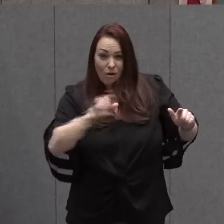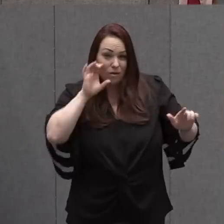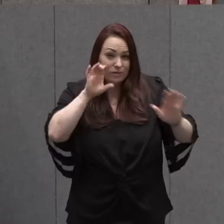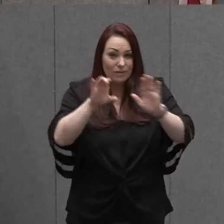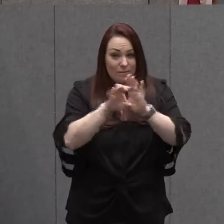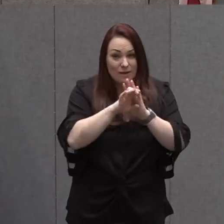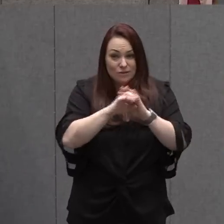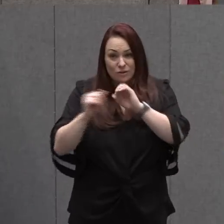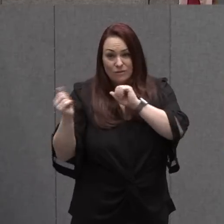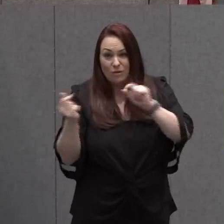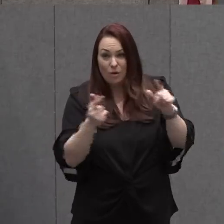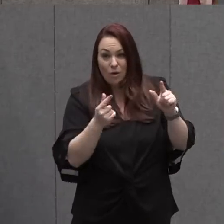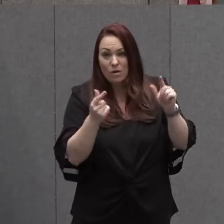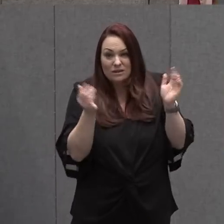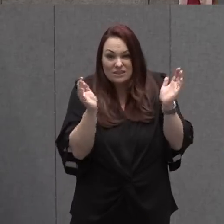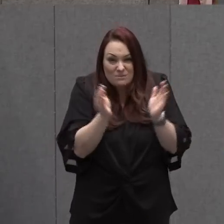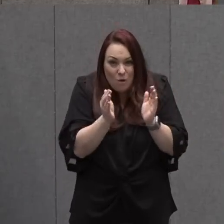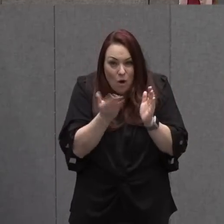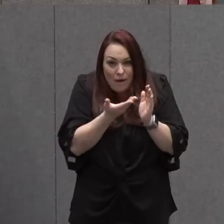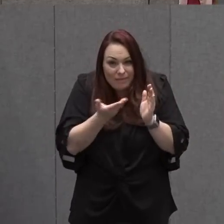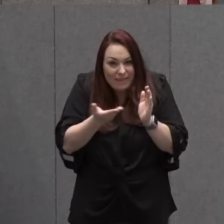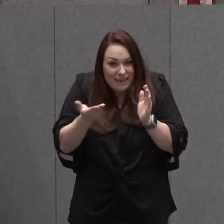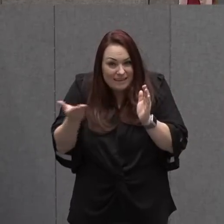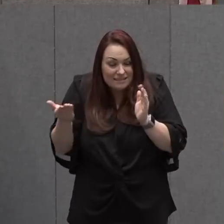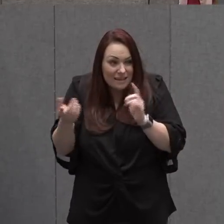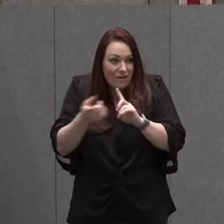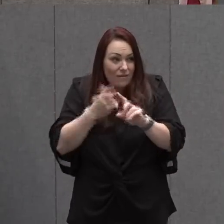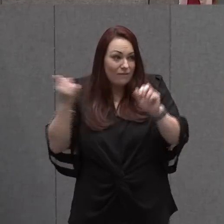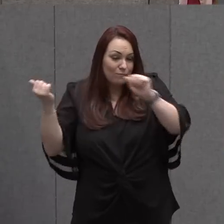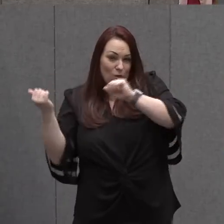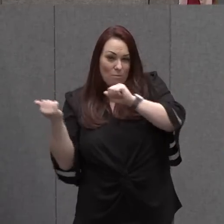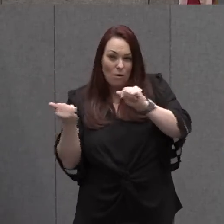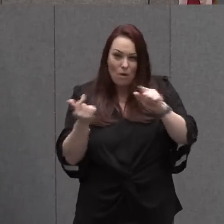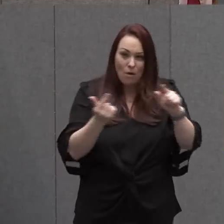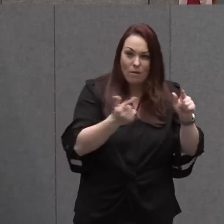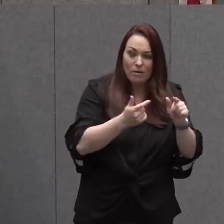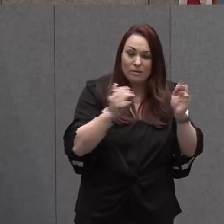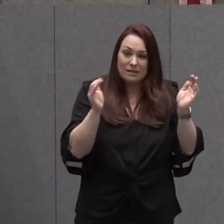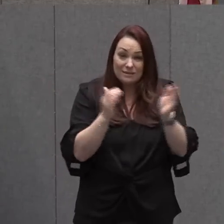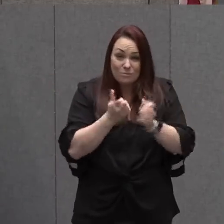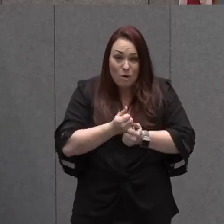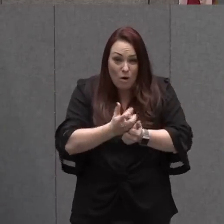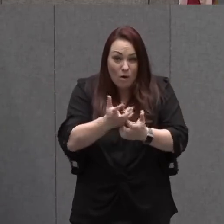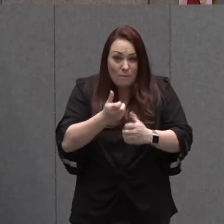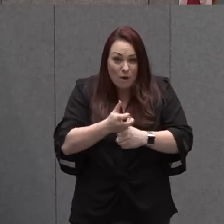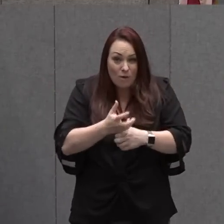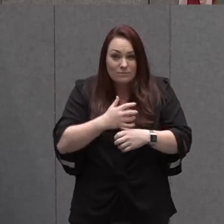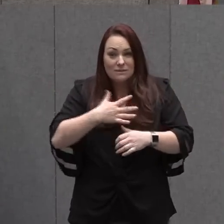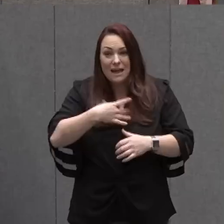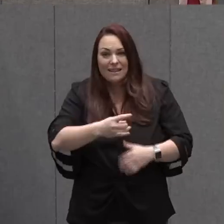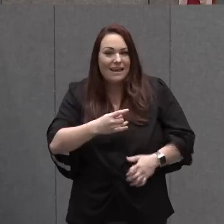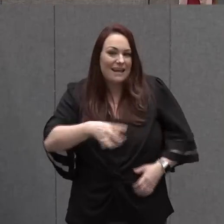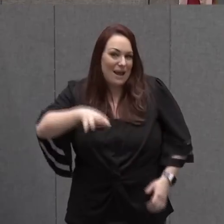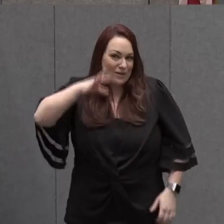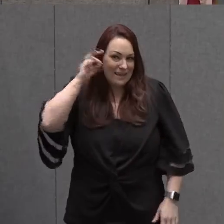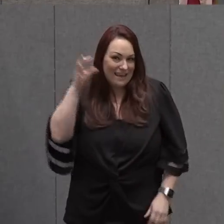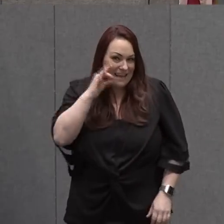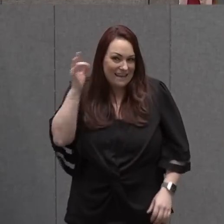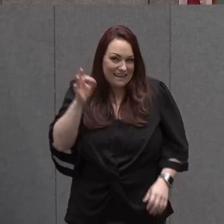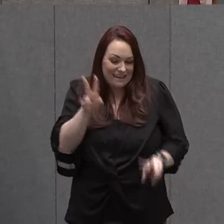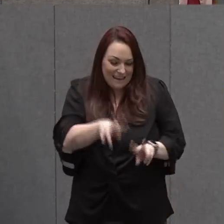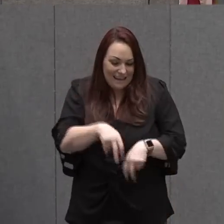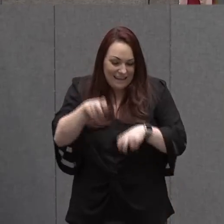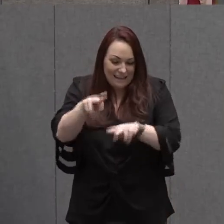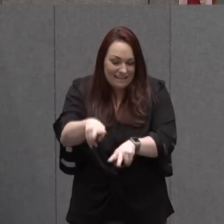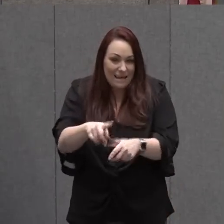of all the small things. From all the small poems, I liked how the kitten leapt in the cat